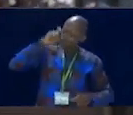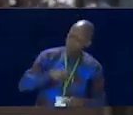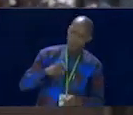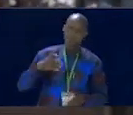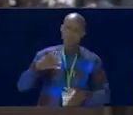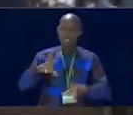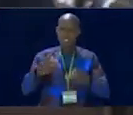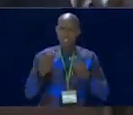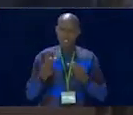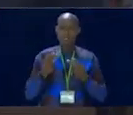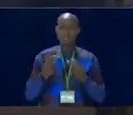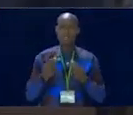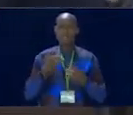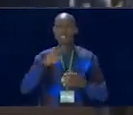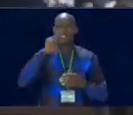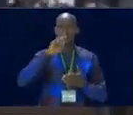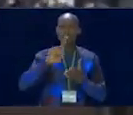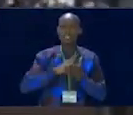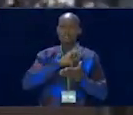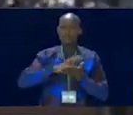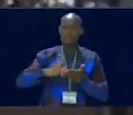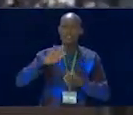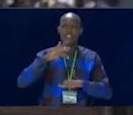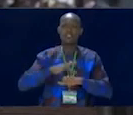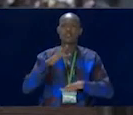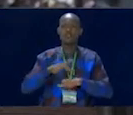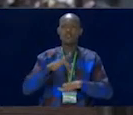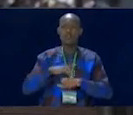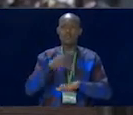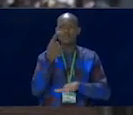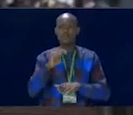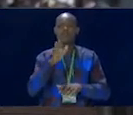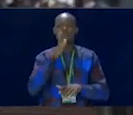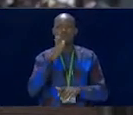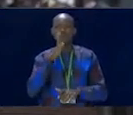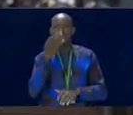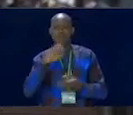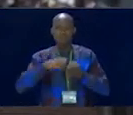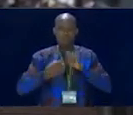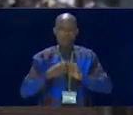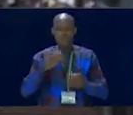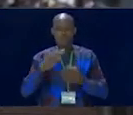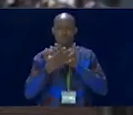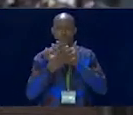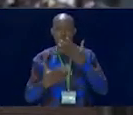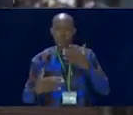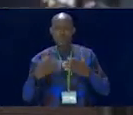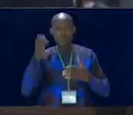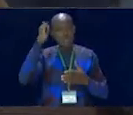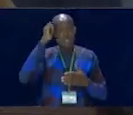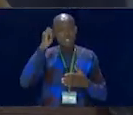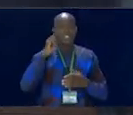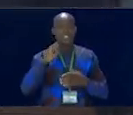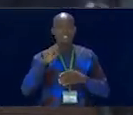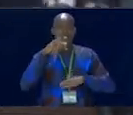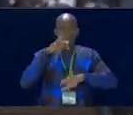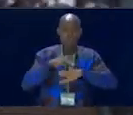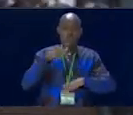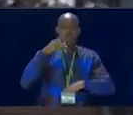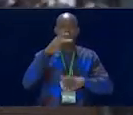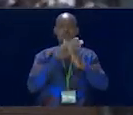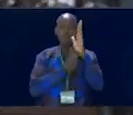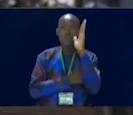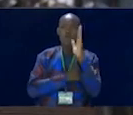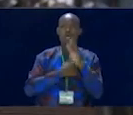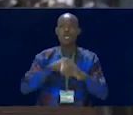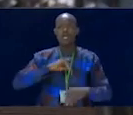I insist on a divine touch. The woman with the issue of blood, she passed through so many crowds and said, God,